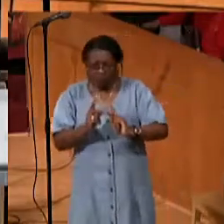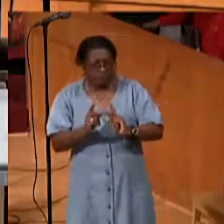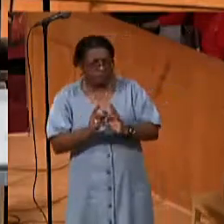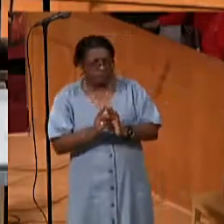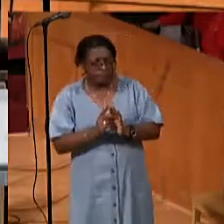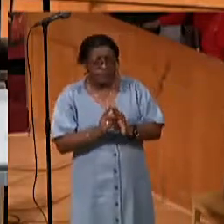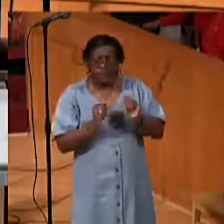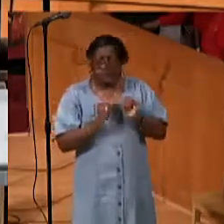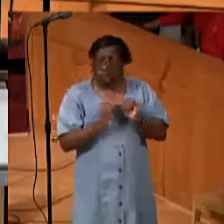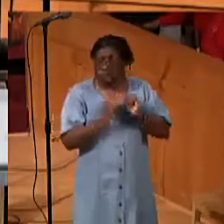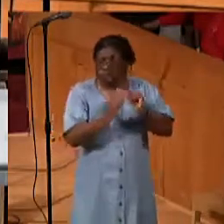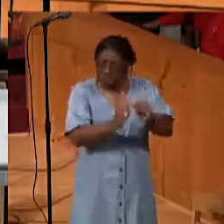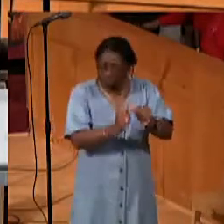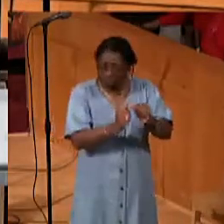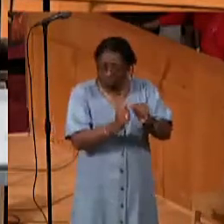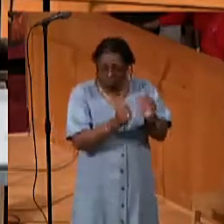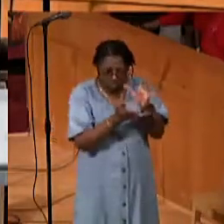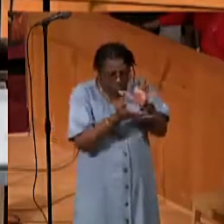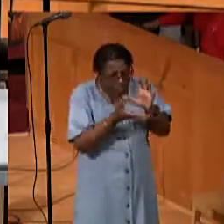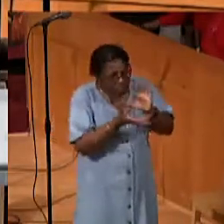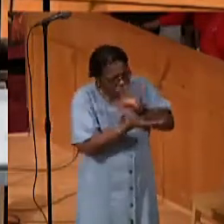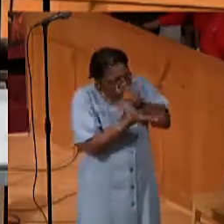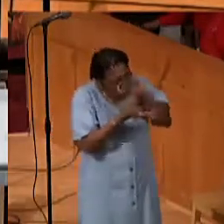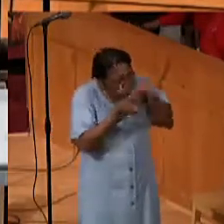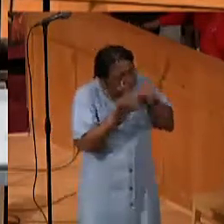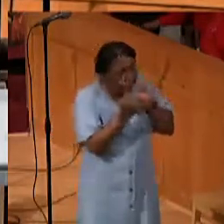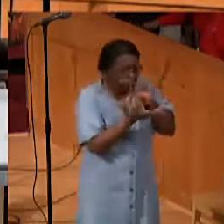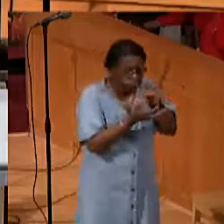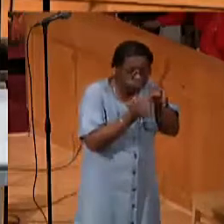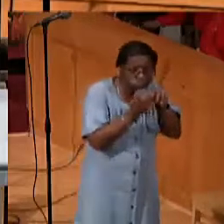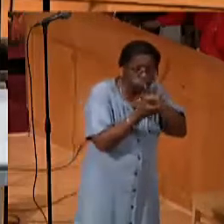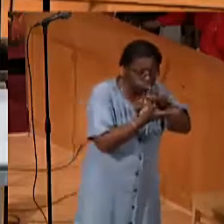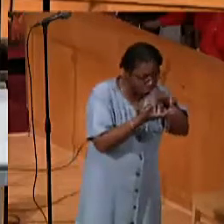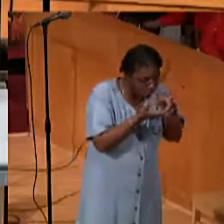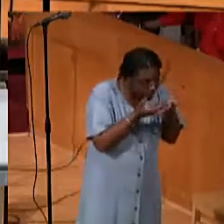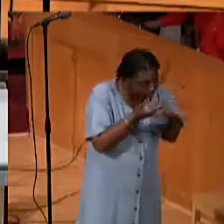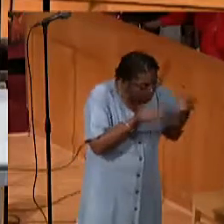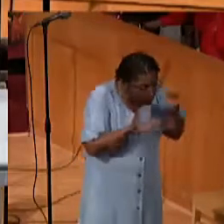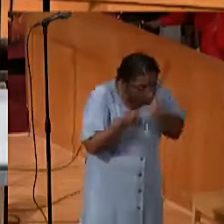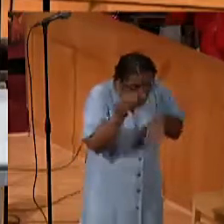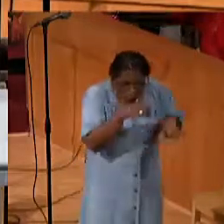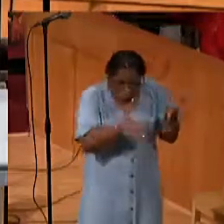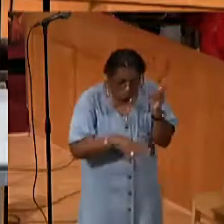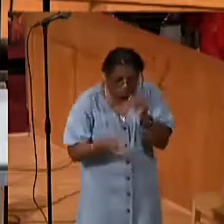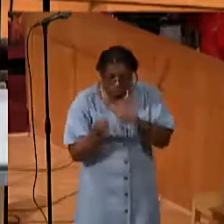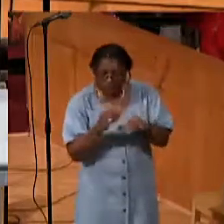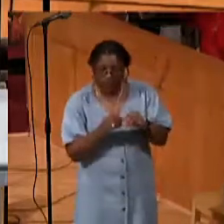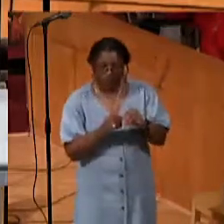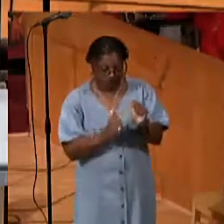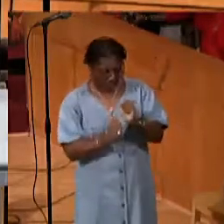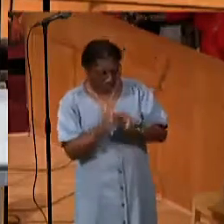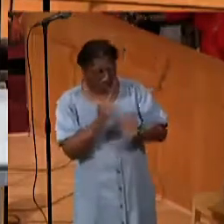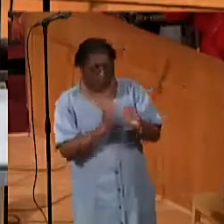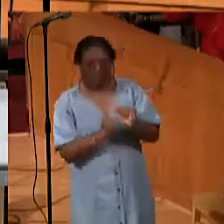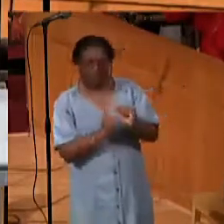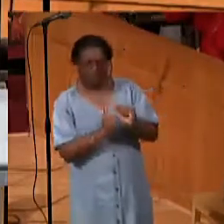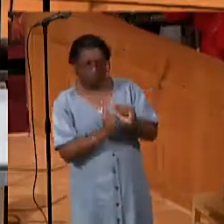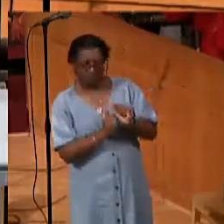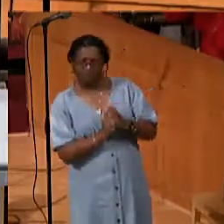be a smorgasbord of movies, plays, and reenactment of the Christmas